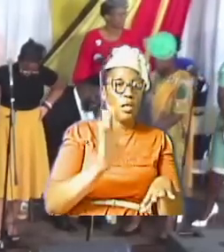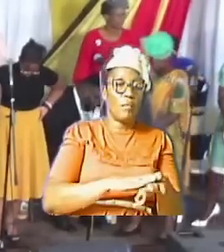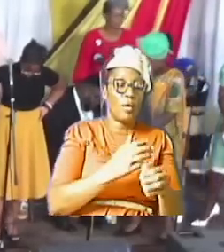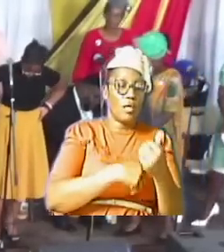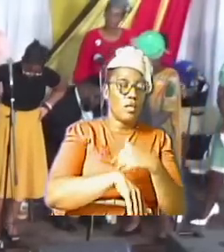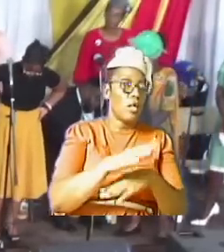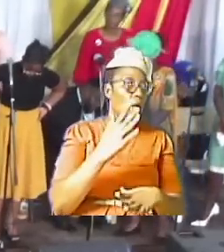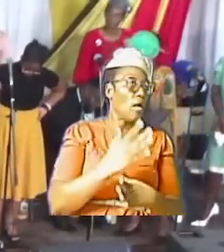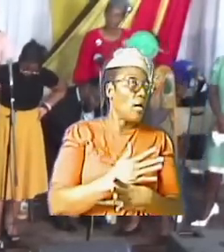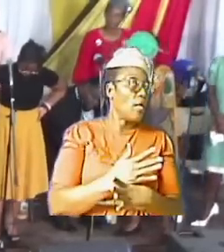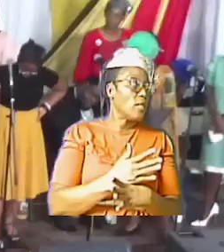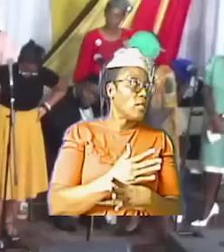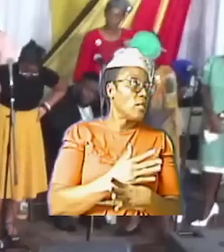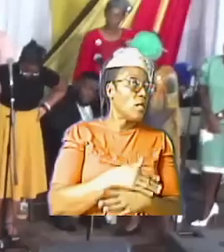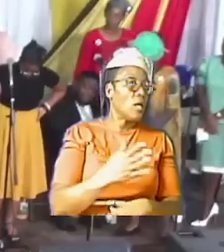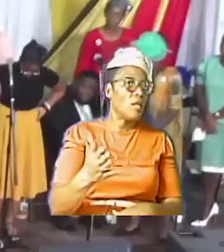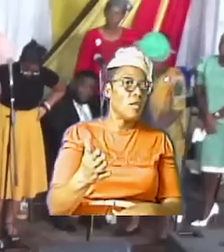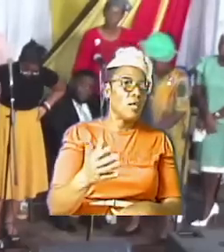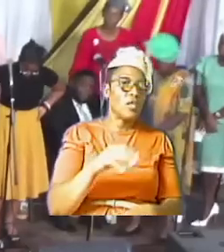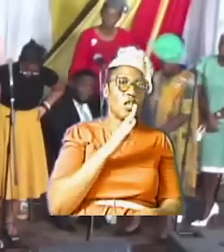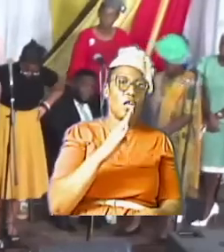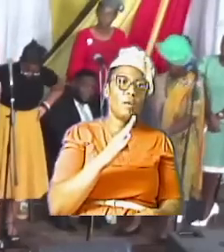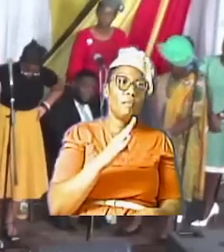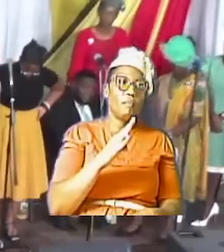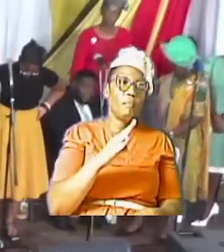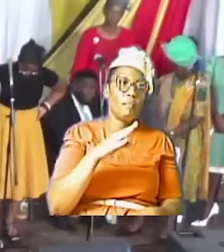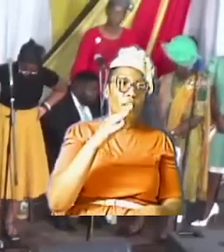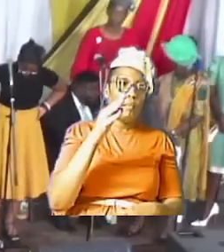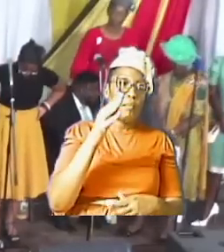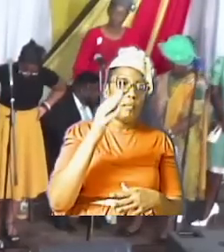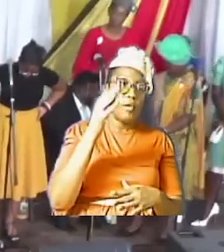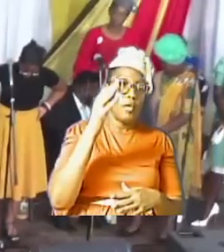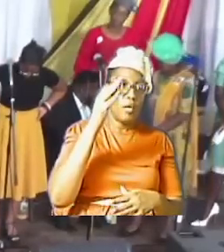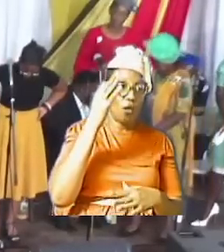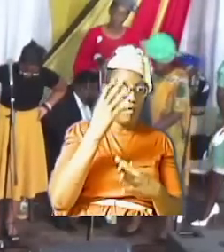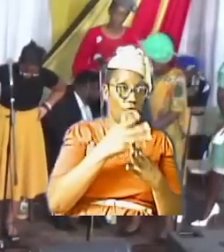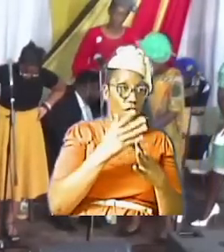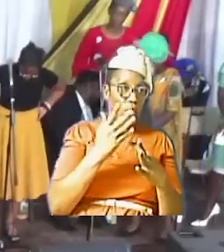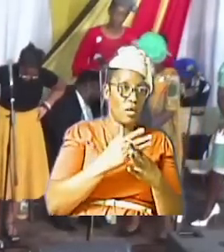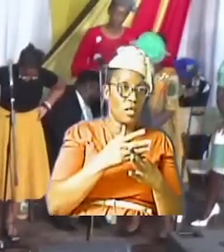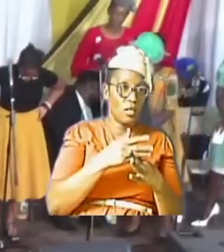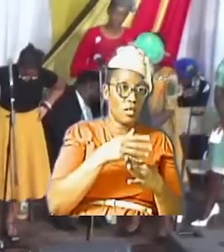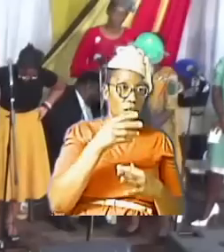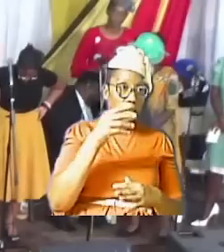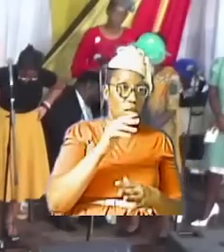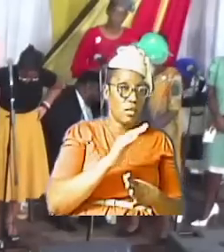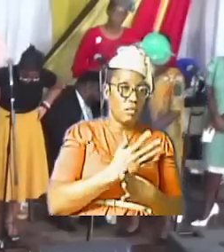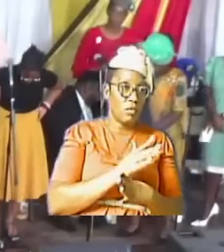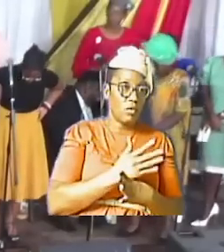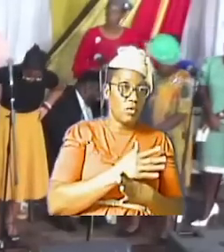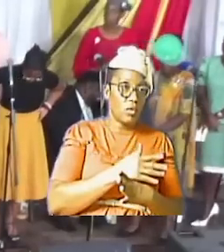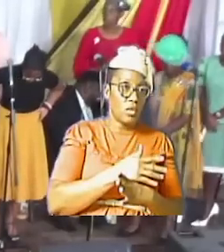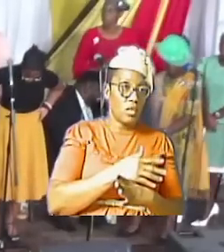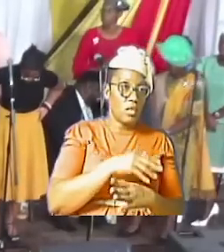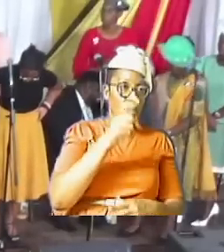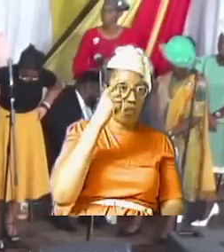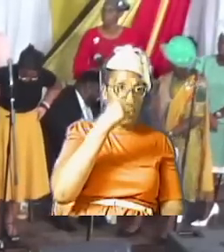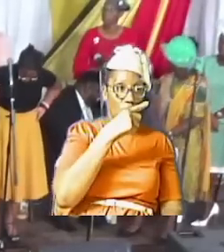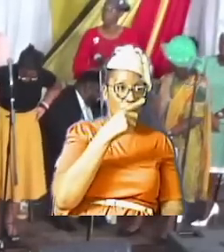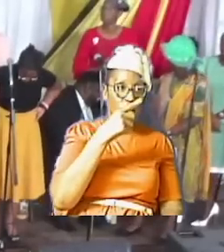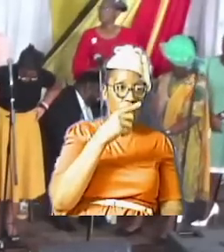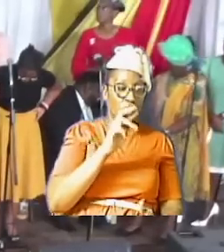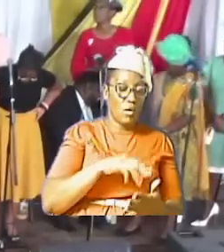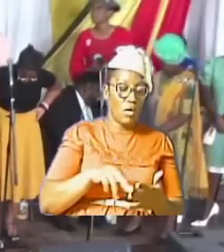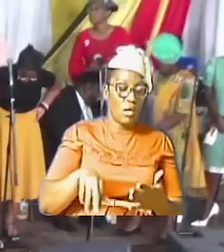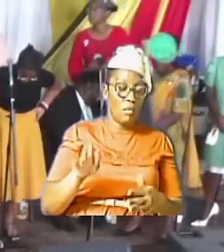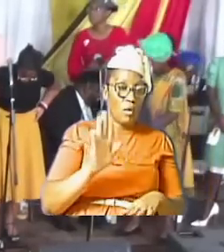sign upon thine hand, and they shall be as frontlet between thine eyes, and thou shalt write them